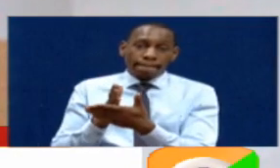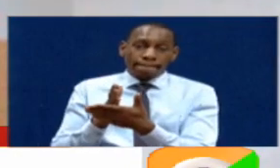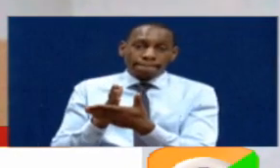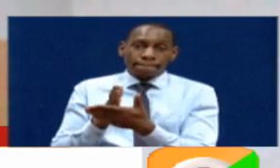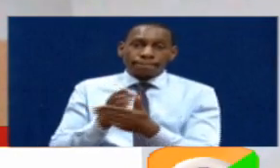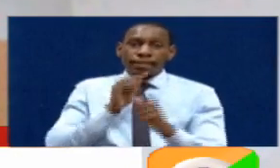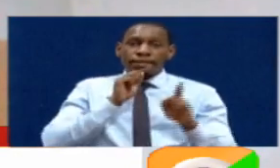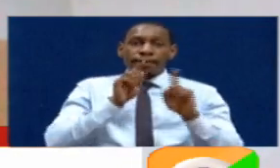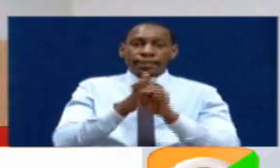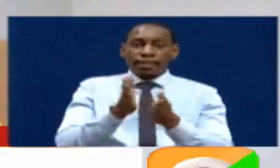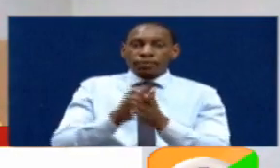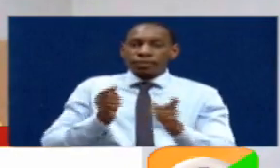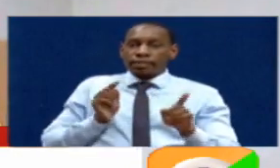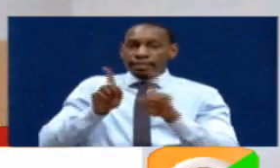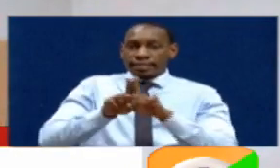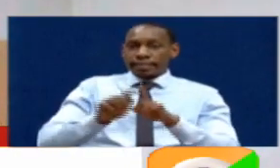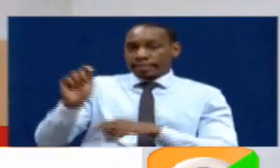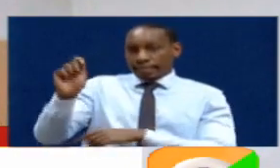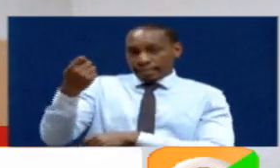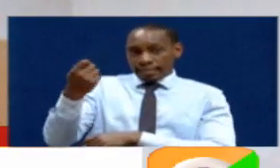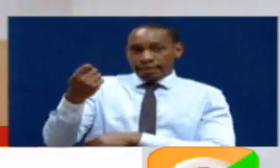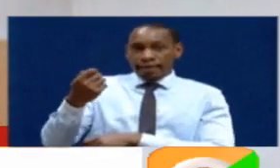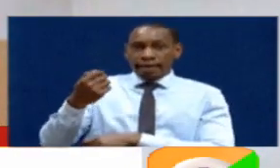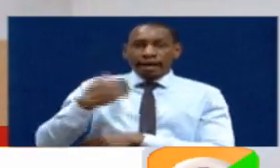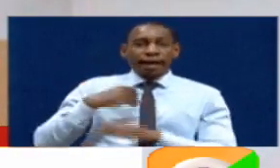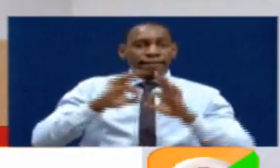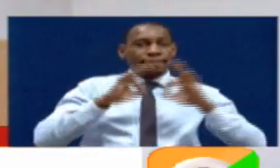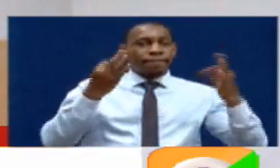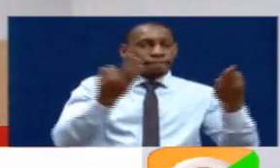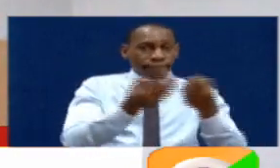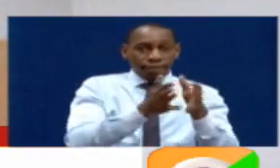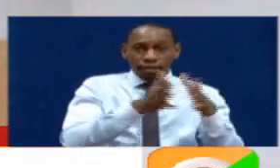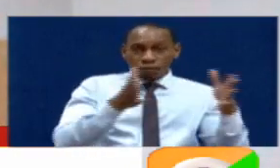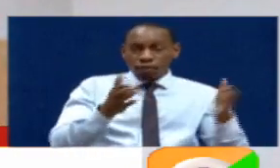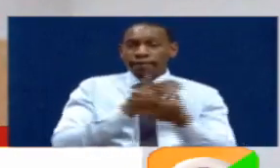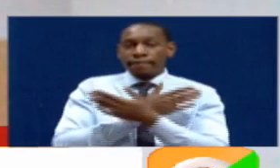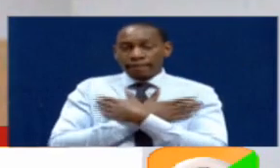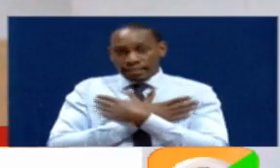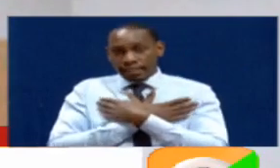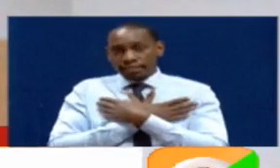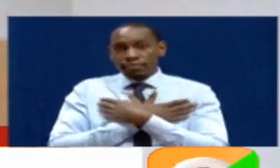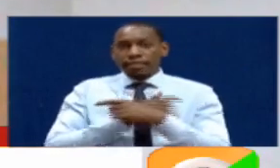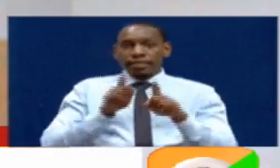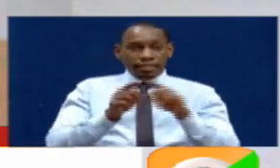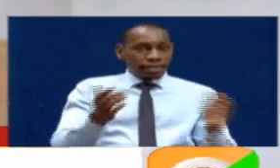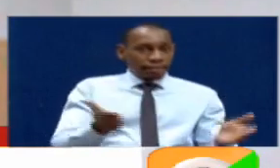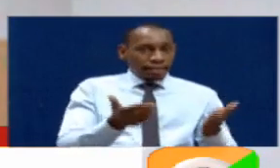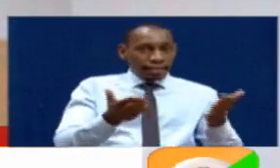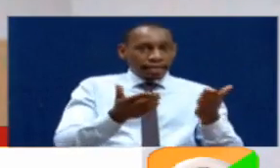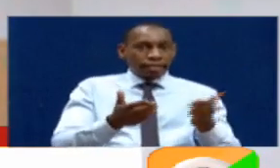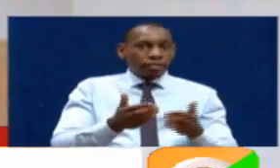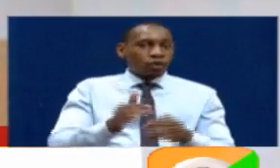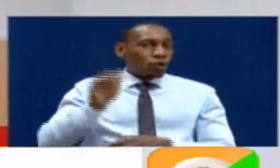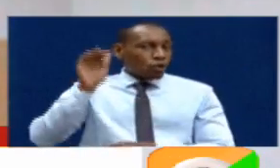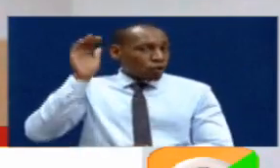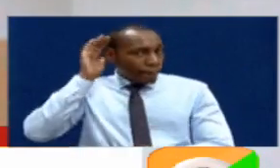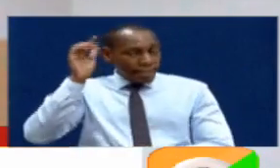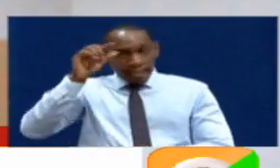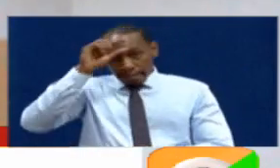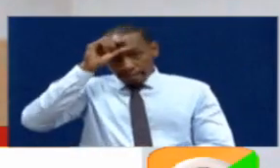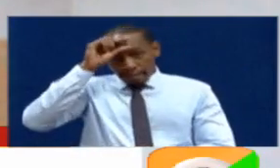to my brothers and sisters back home, I have huge family. I've got friends there. I would just urge them just to listen to what the